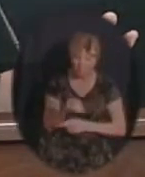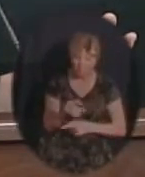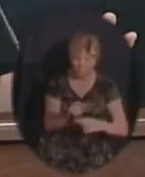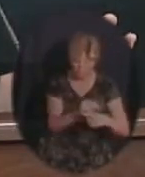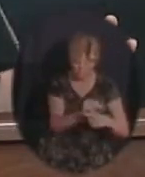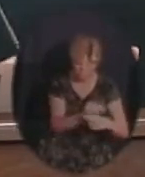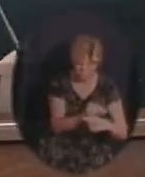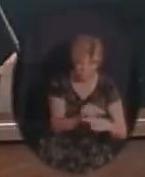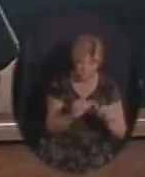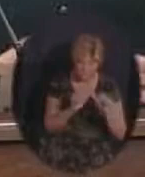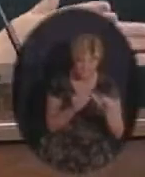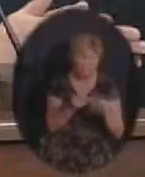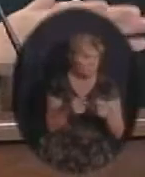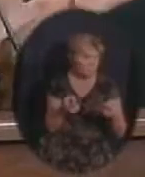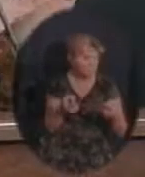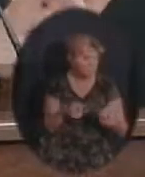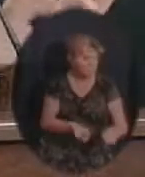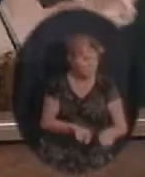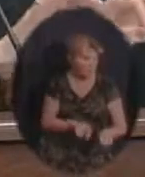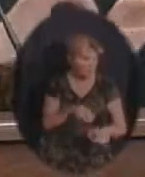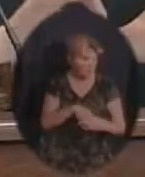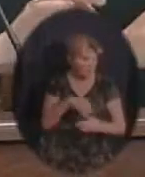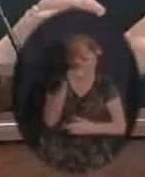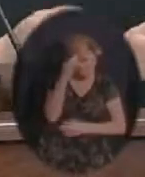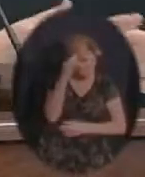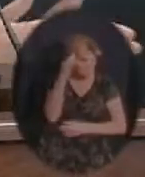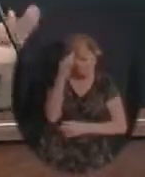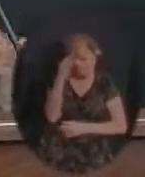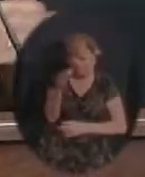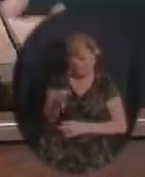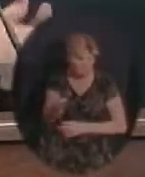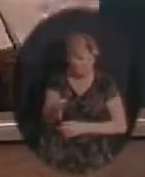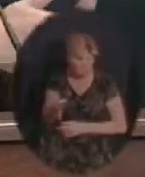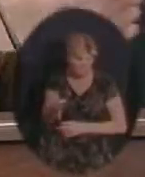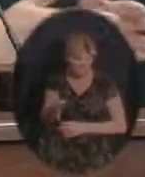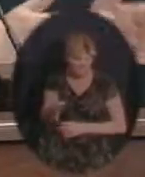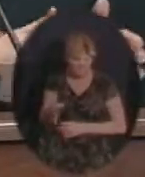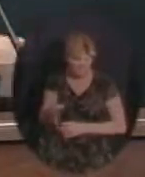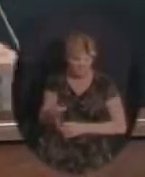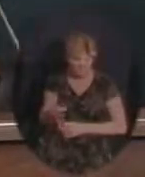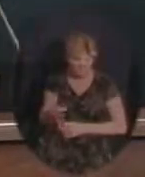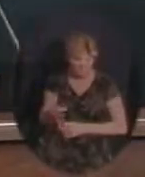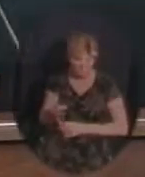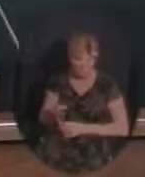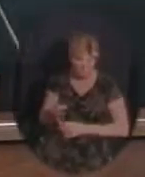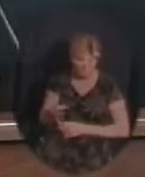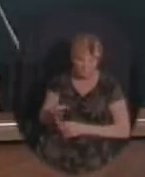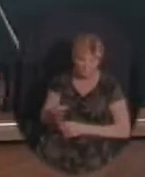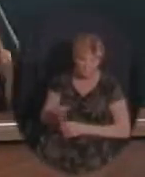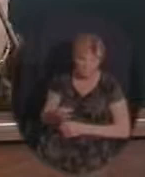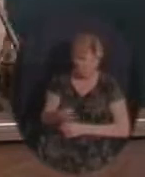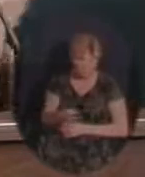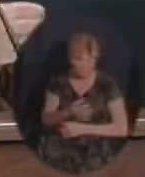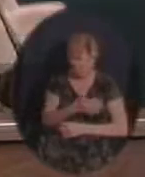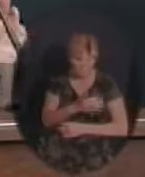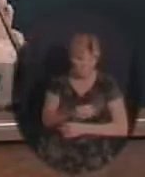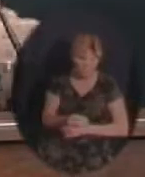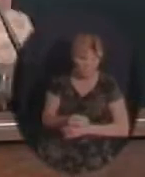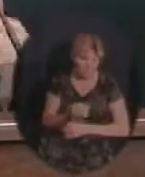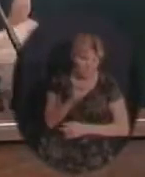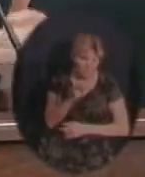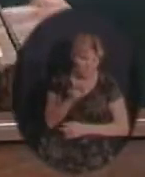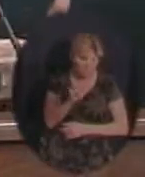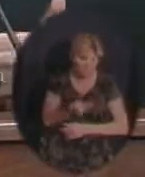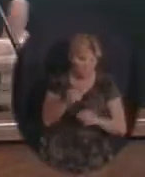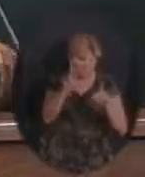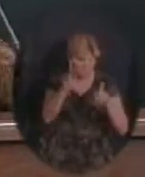that goes forward. So it's not just putting someone in the classroom. We're developing skills over time. And if the program stays and